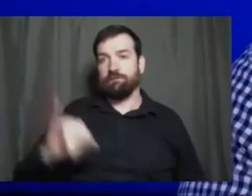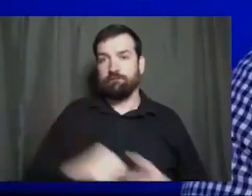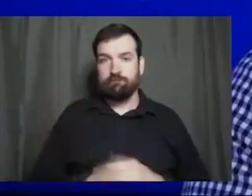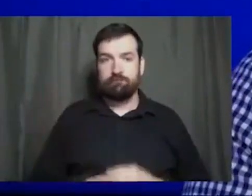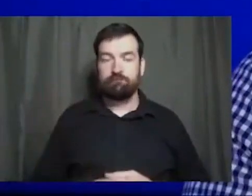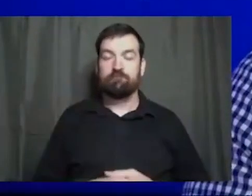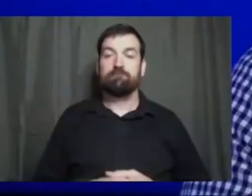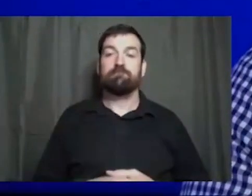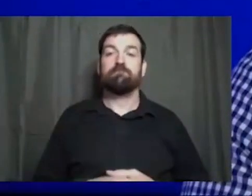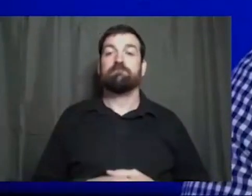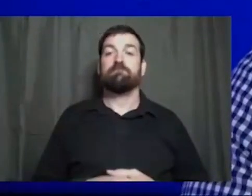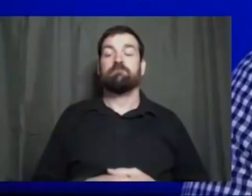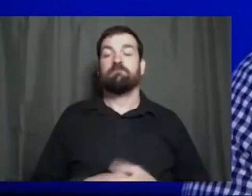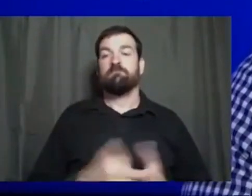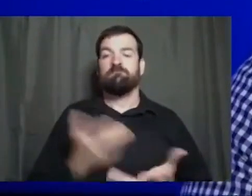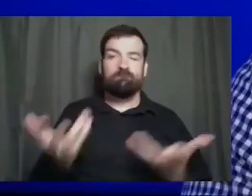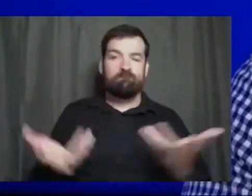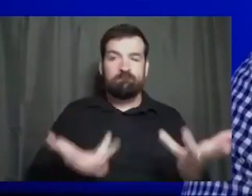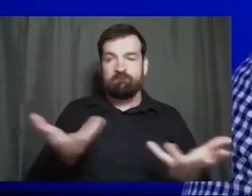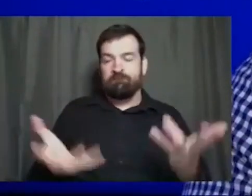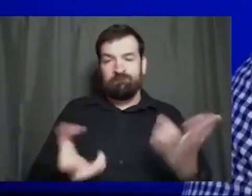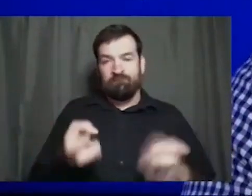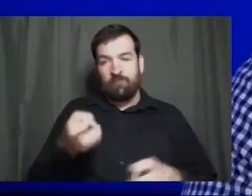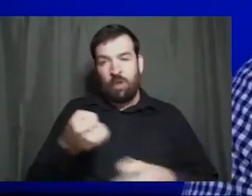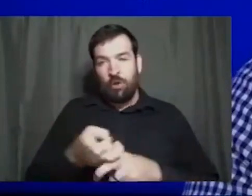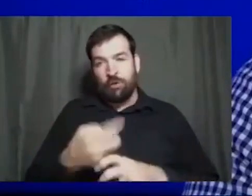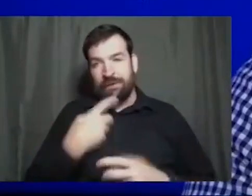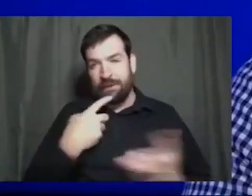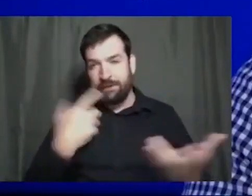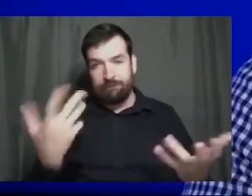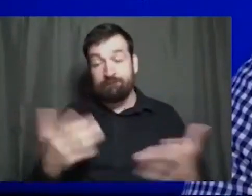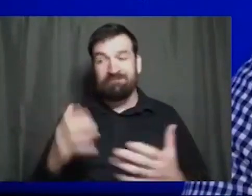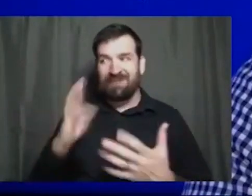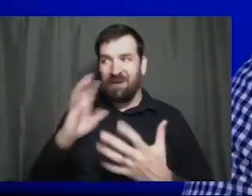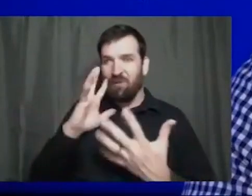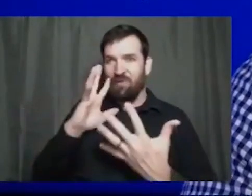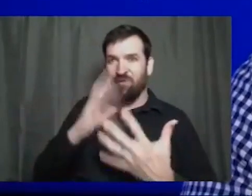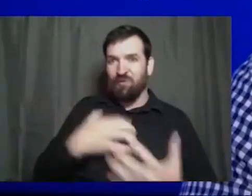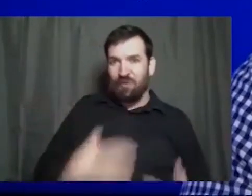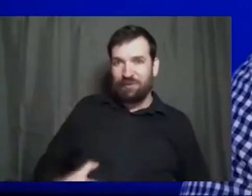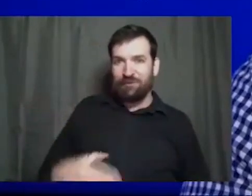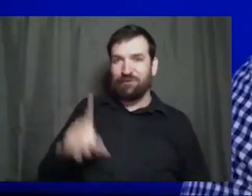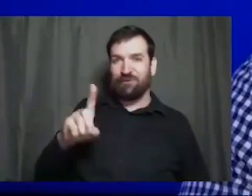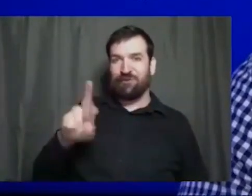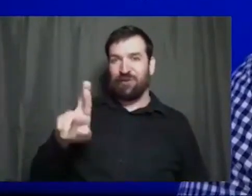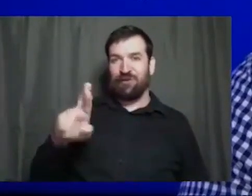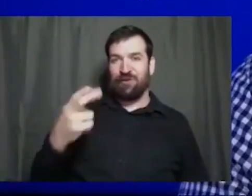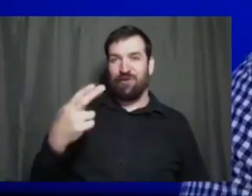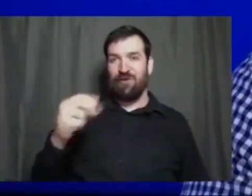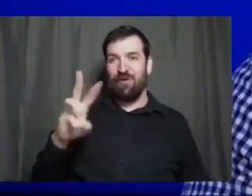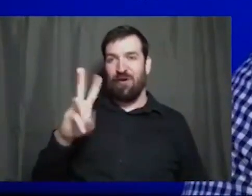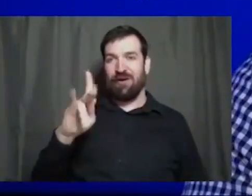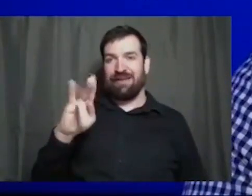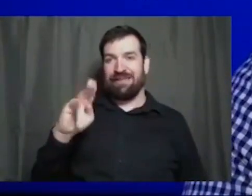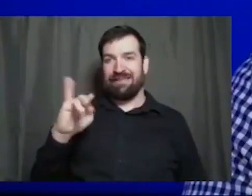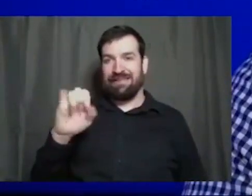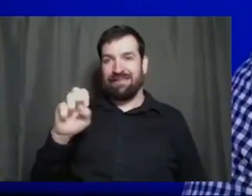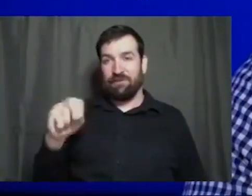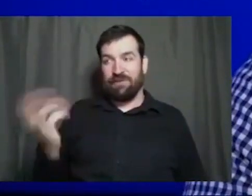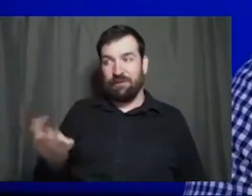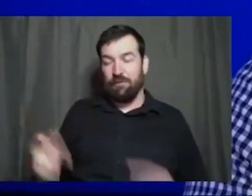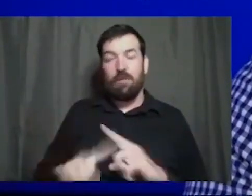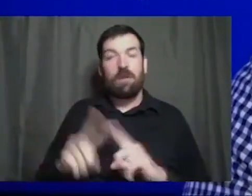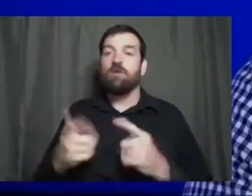it's hard to tell. I think I wish Dr. Hawkinson was here to help me with this, but I do know that you really want to rely on that